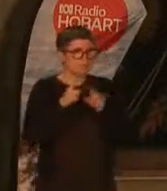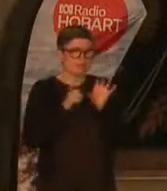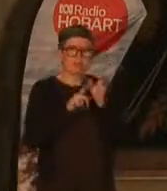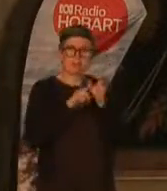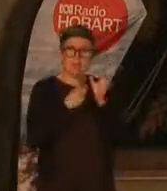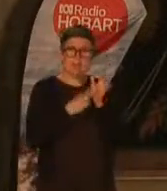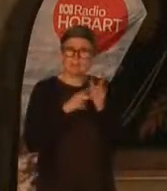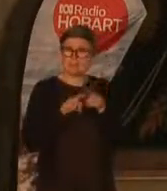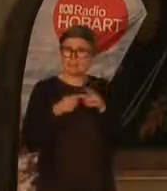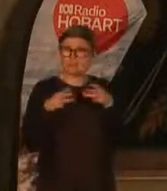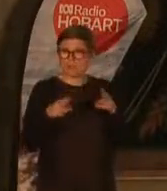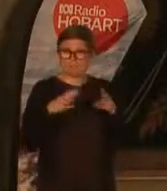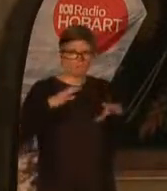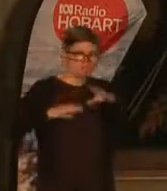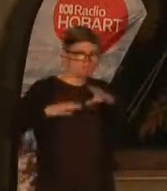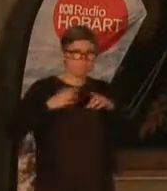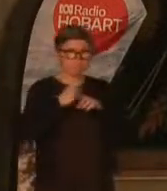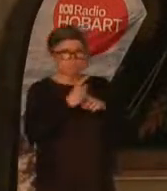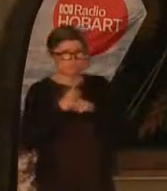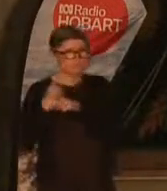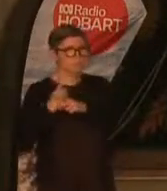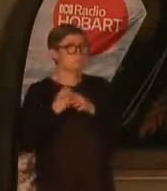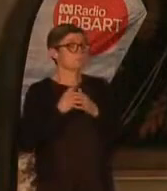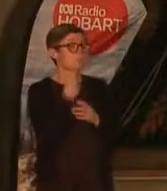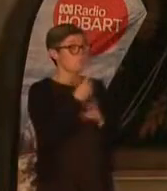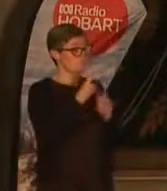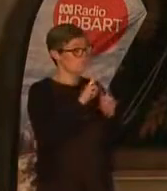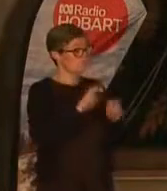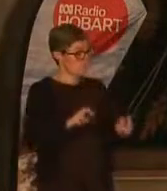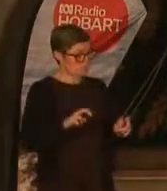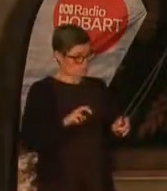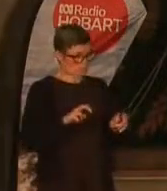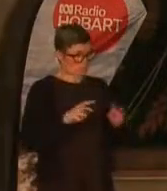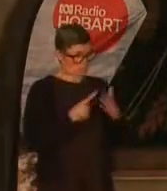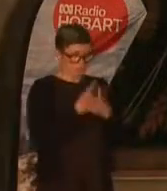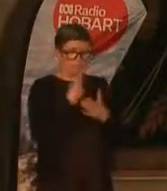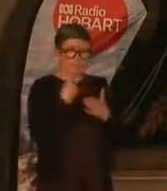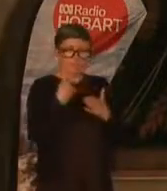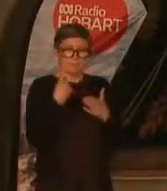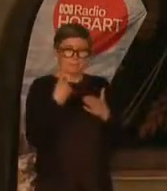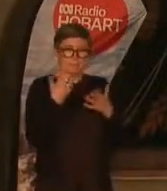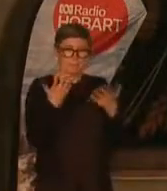of yarning. And there's been a study done in order to,